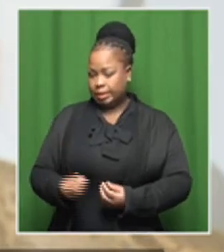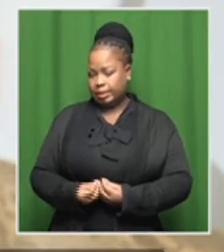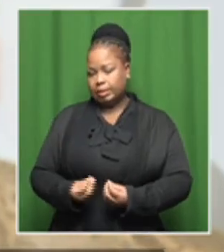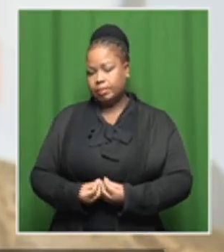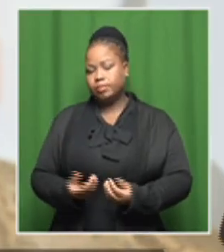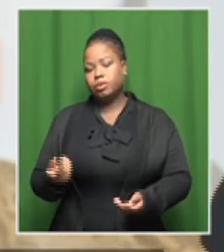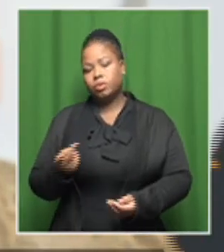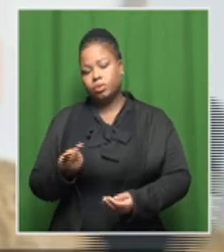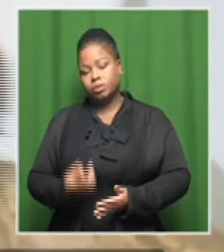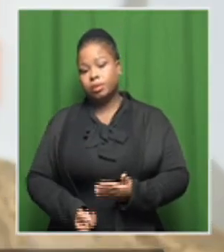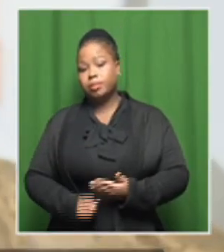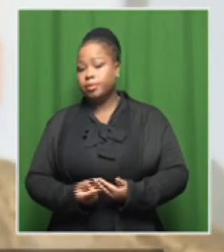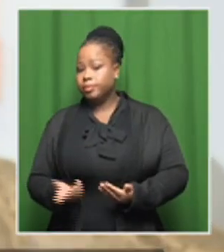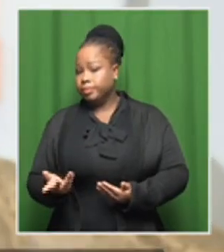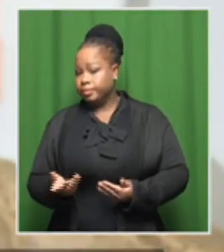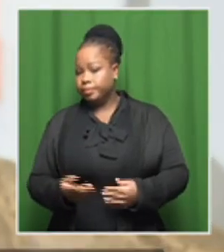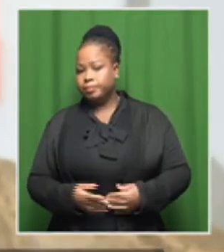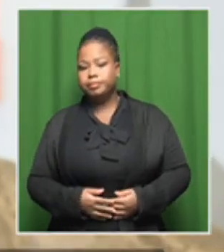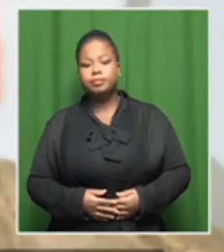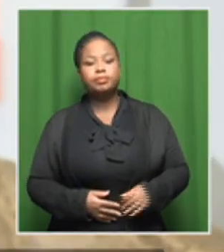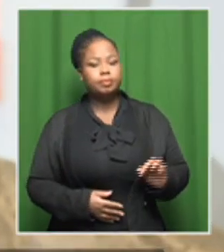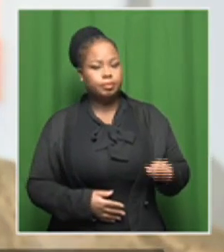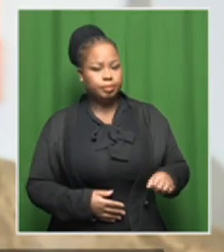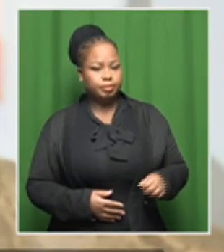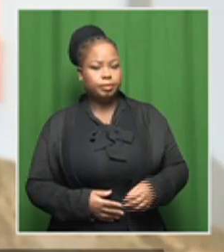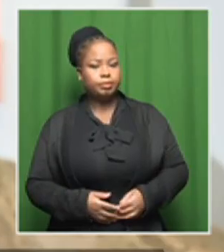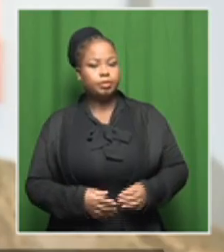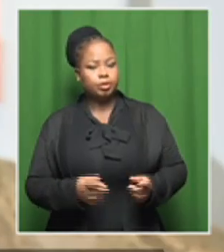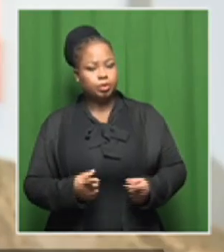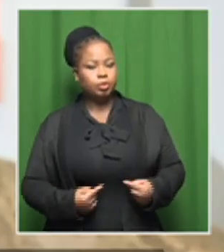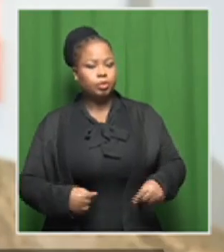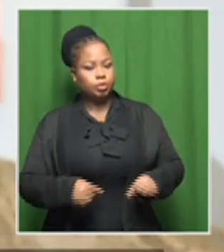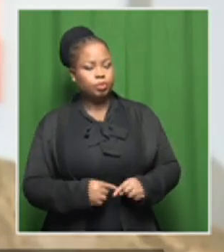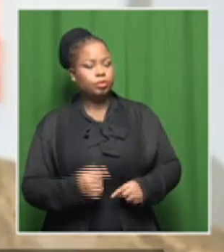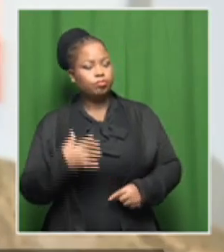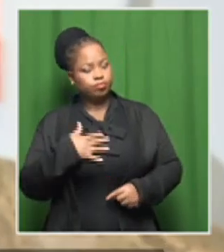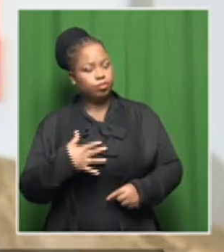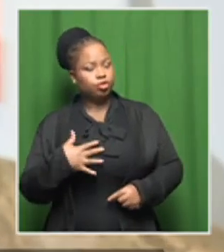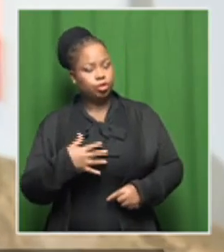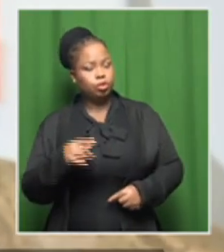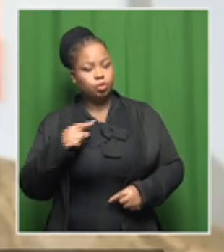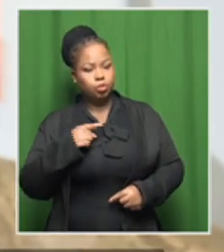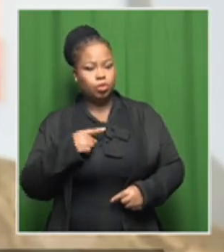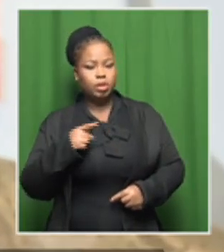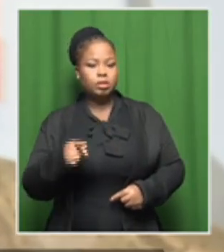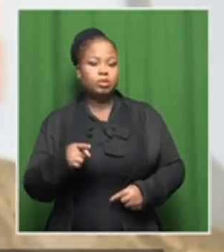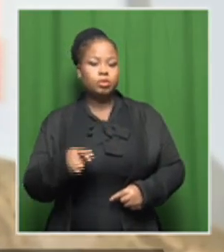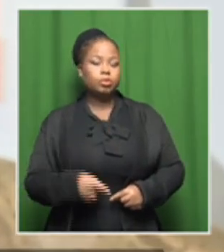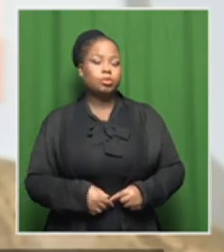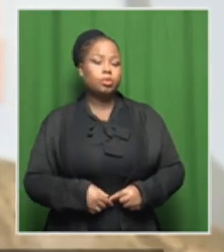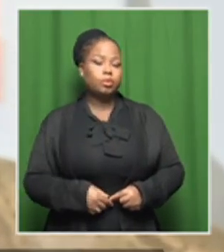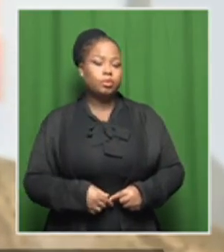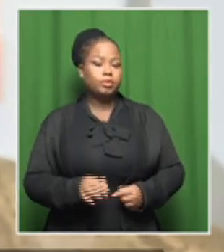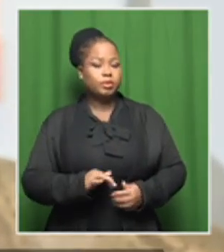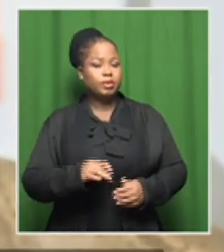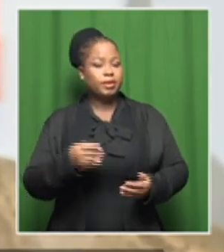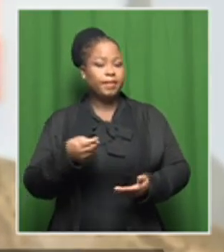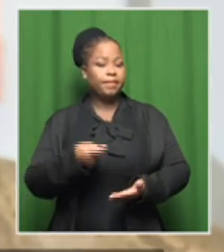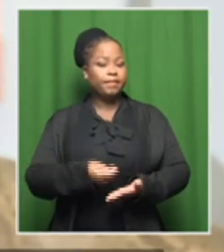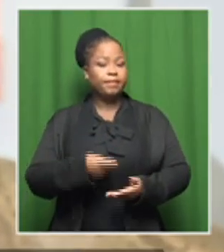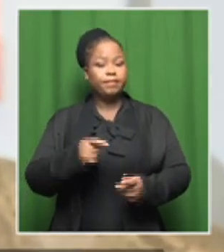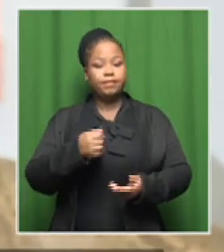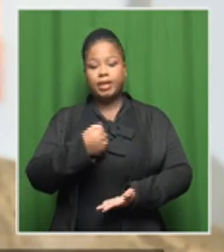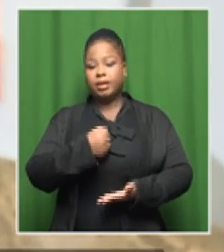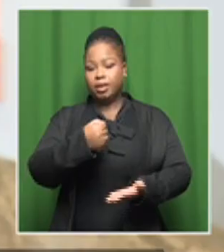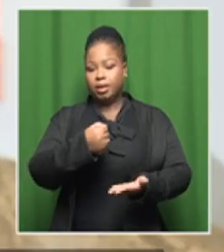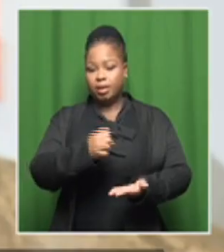also came through quite sharply. No, yes, of course, we appreciate that it's modest funding. We would be happy if